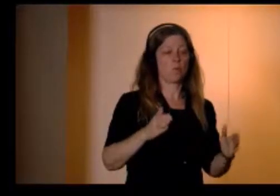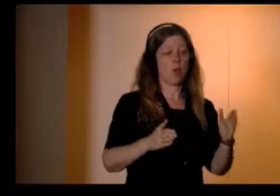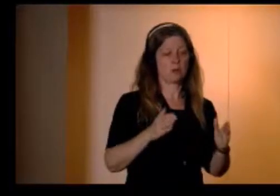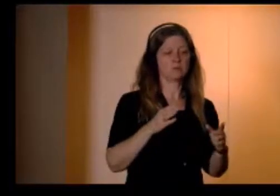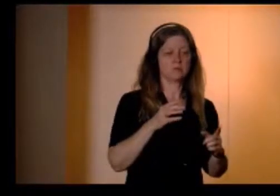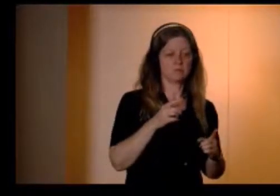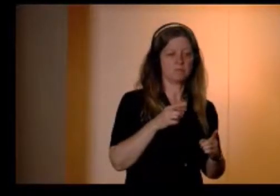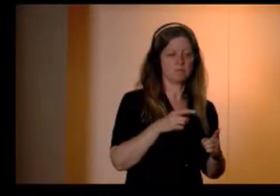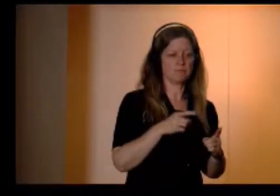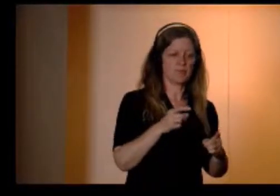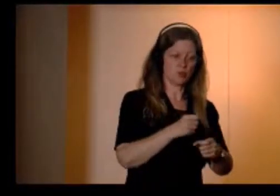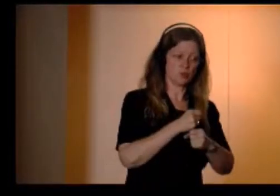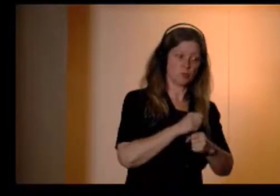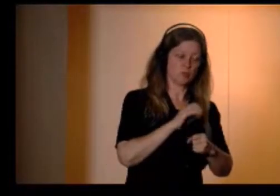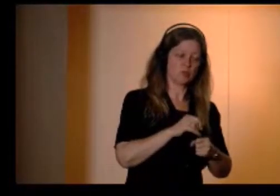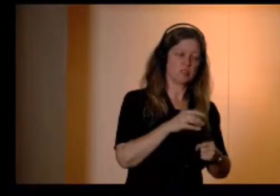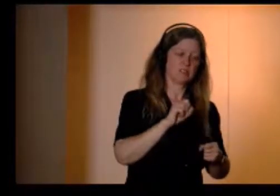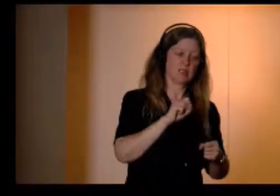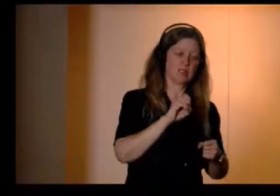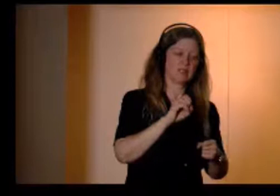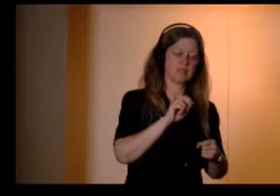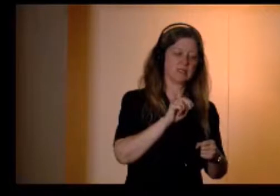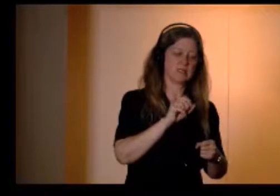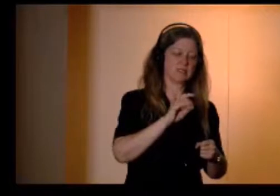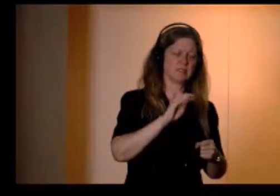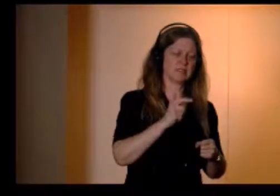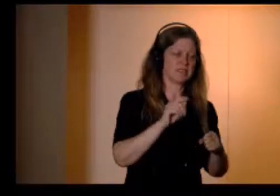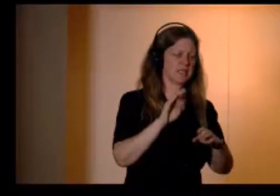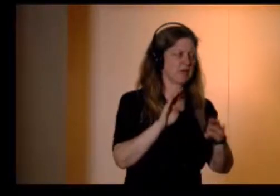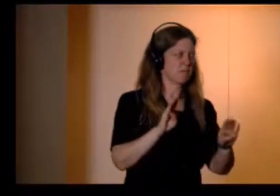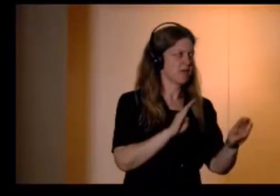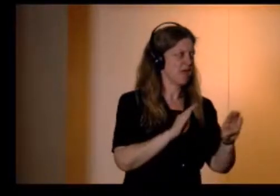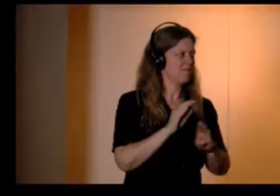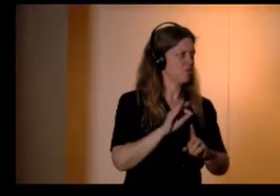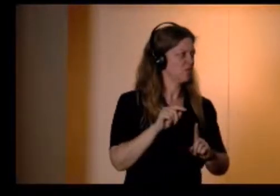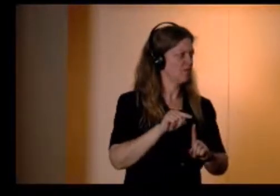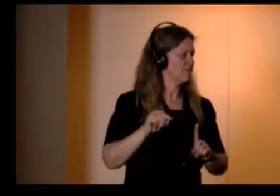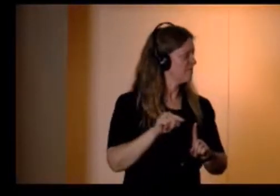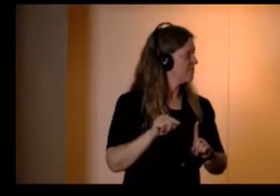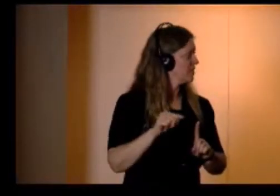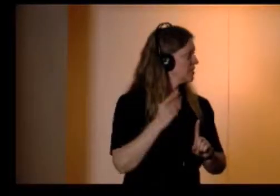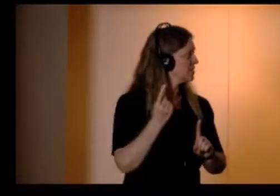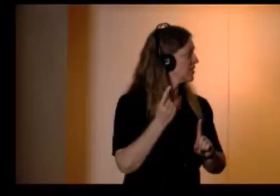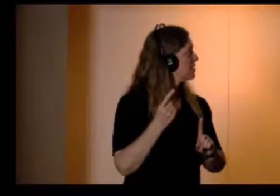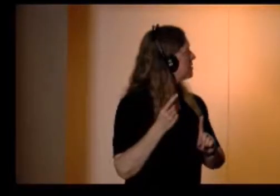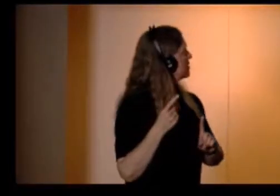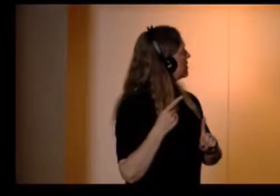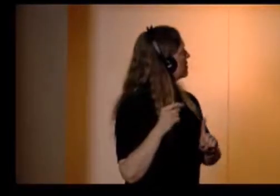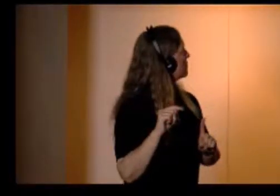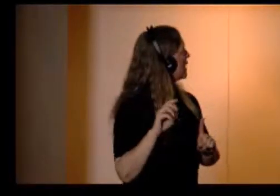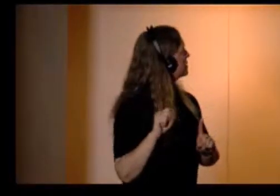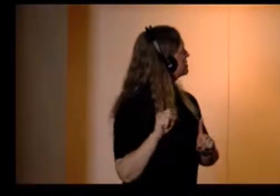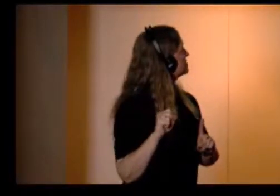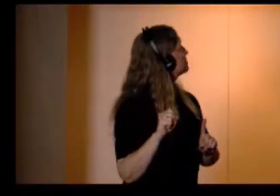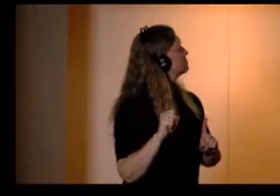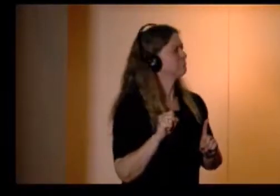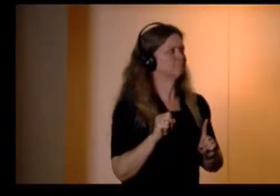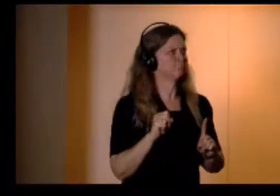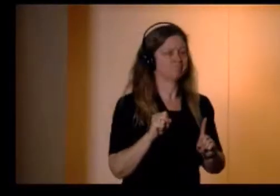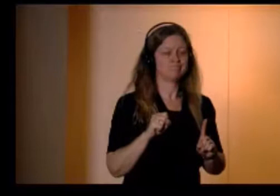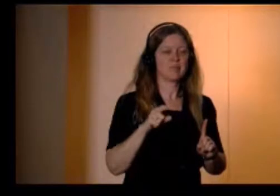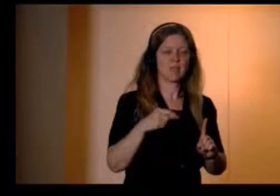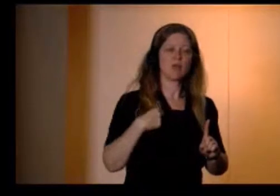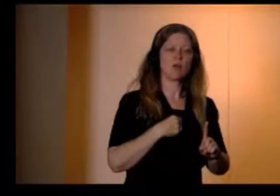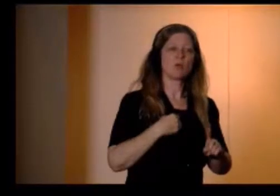reproduce the sensing behaviors of bats, and we have some industrial partners, right, who get very